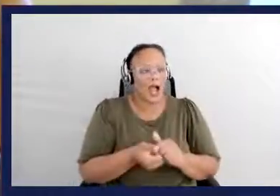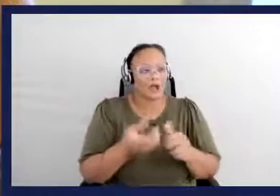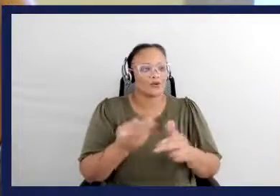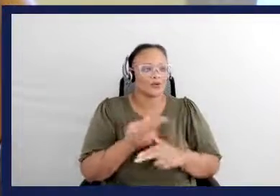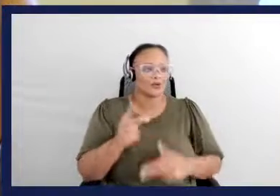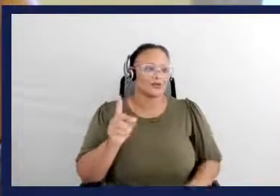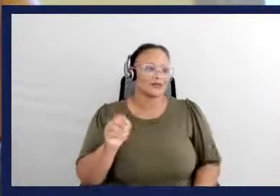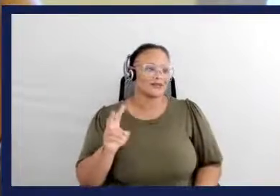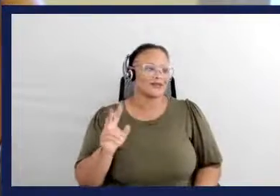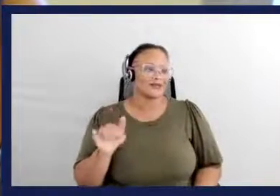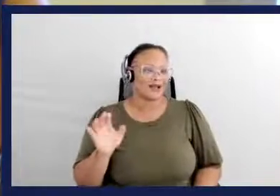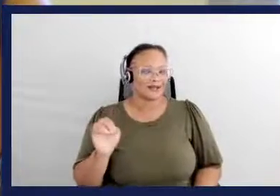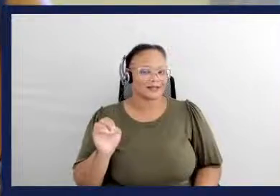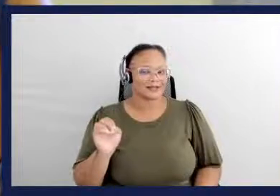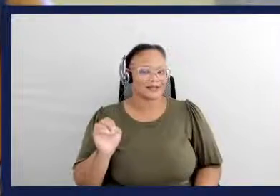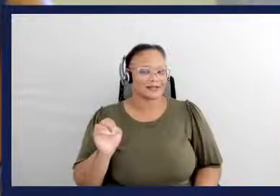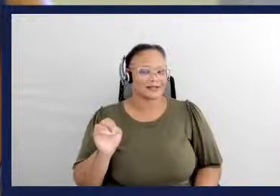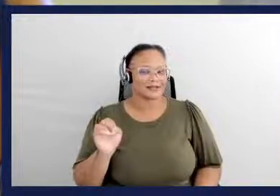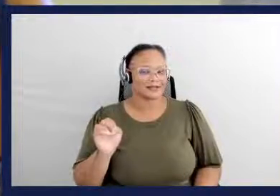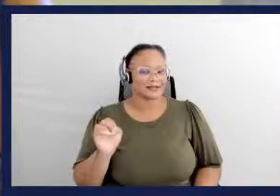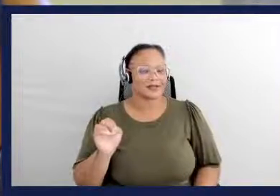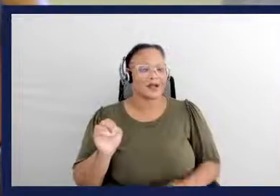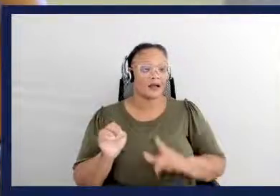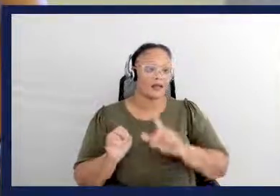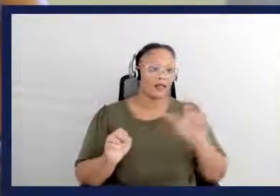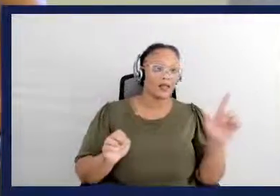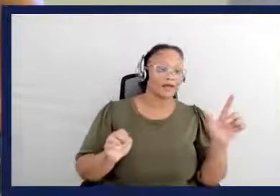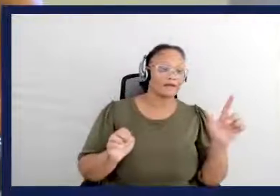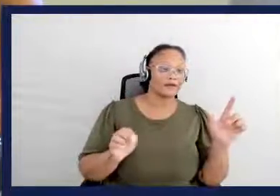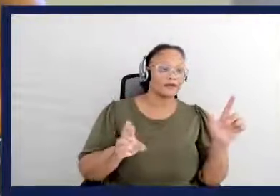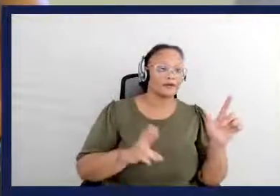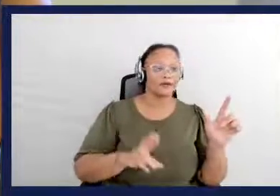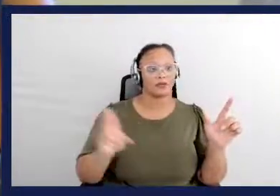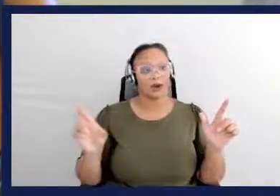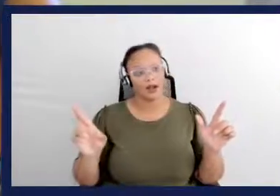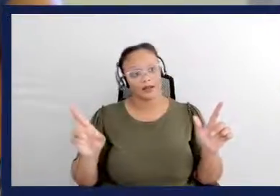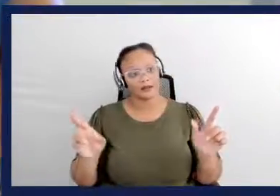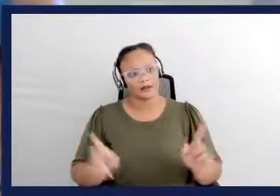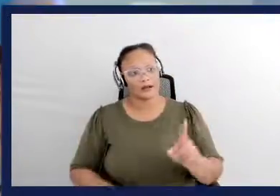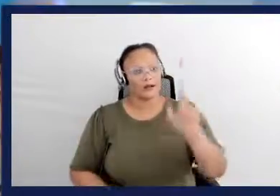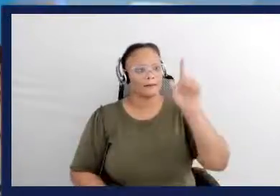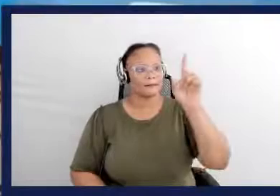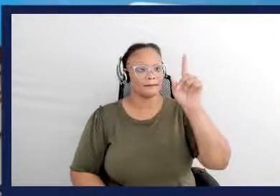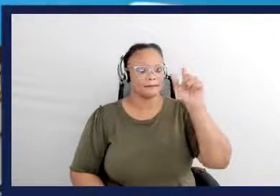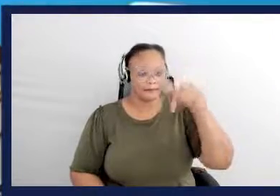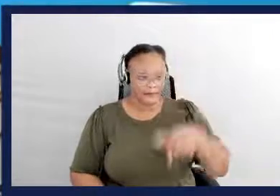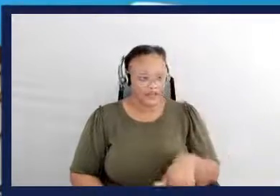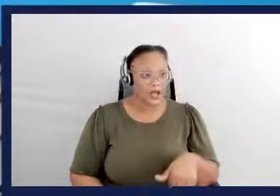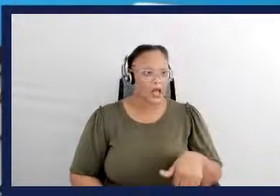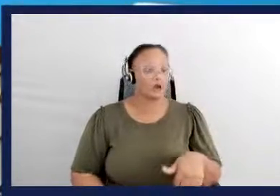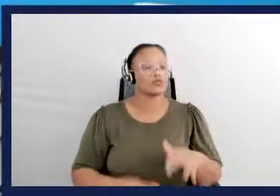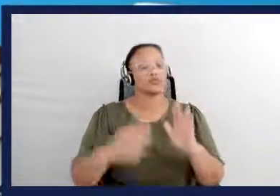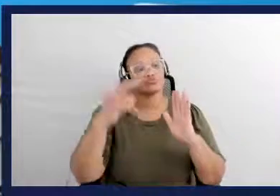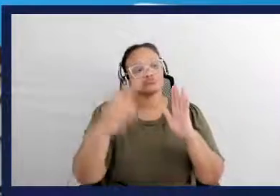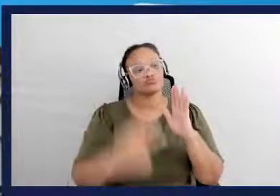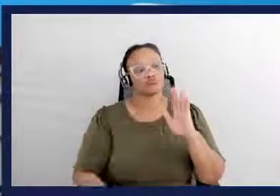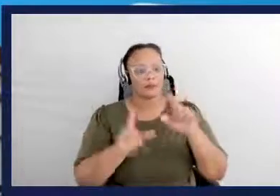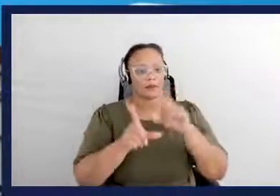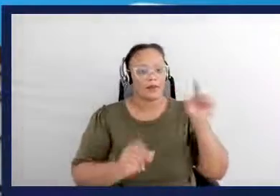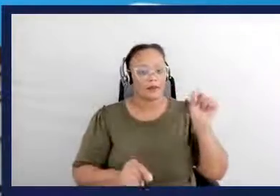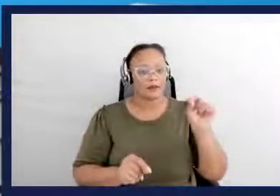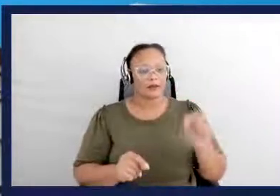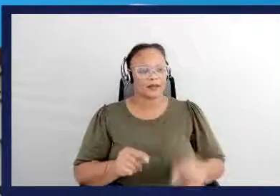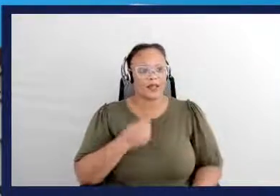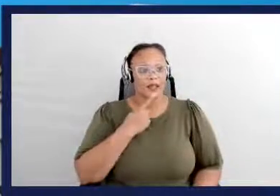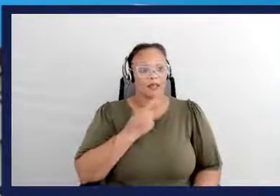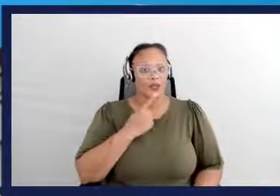to go left, right, up, or down as they're moving through, progressing through the ballot, or this red button to select and make a